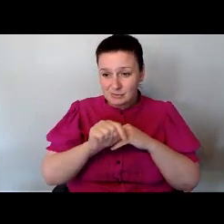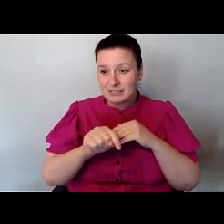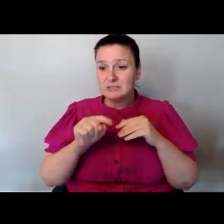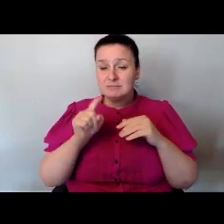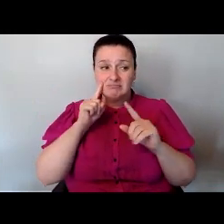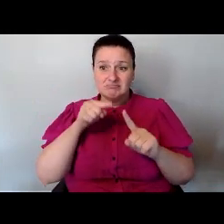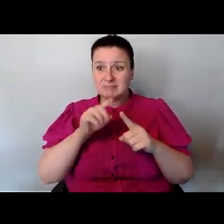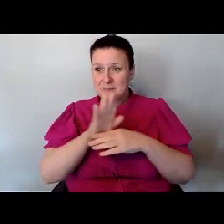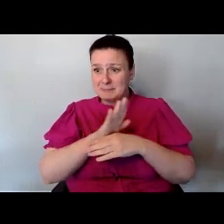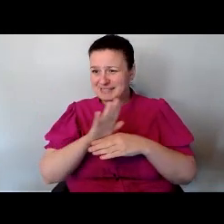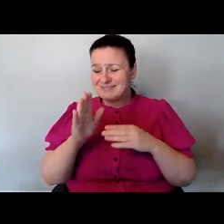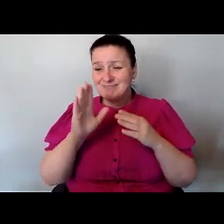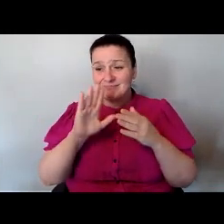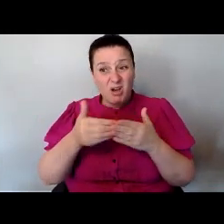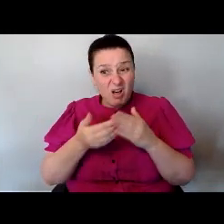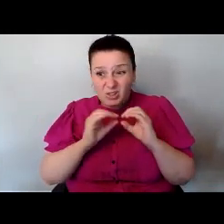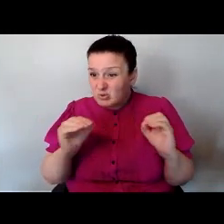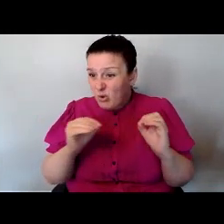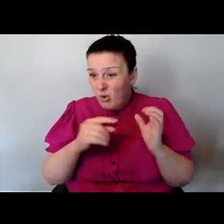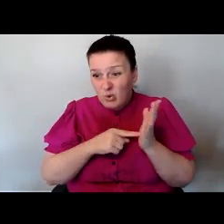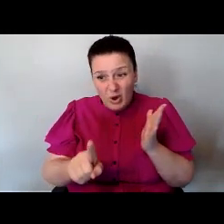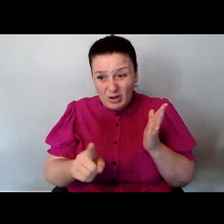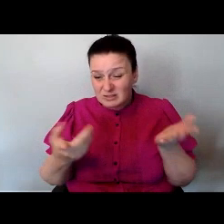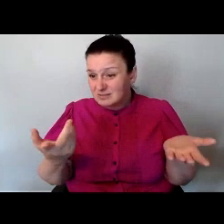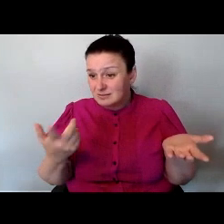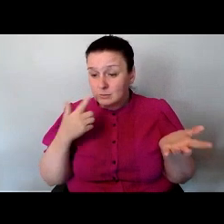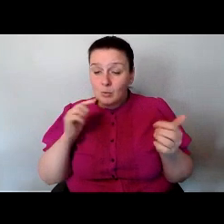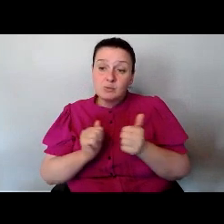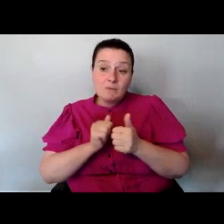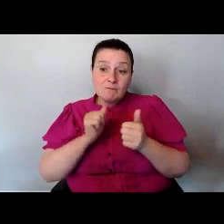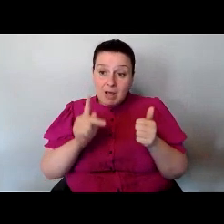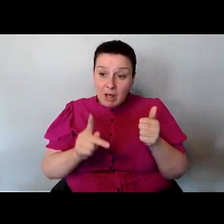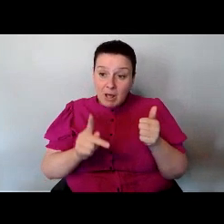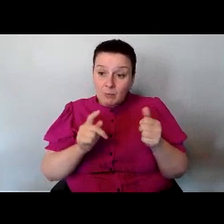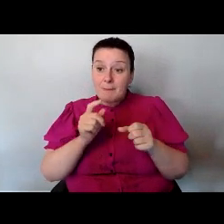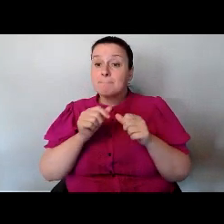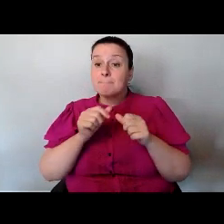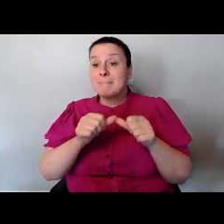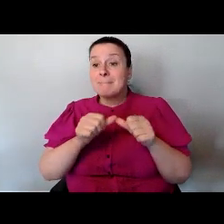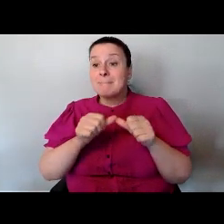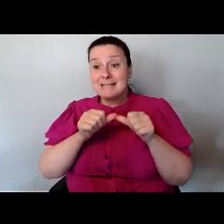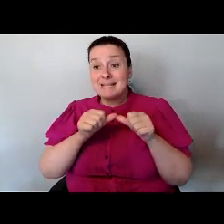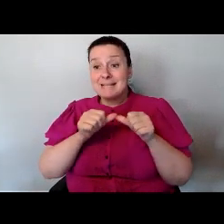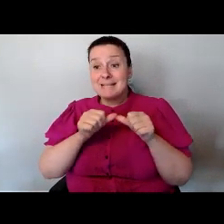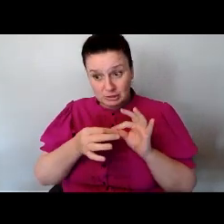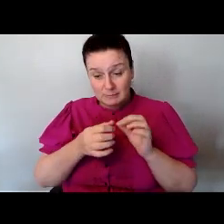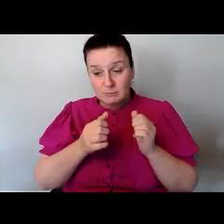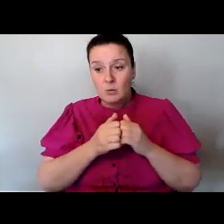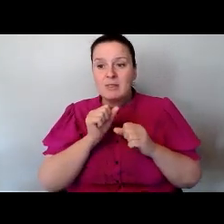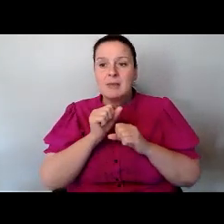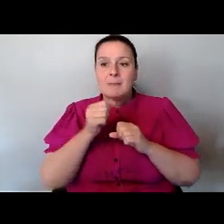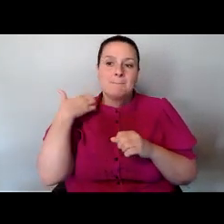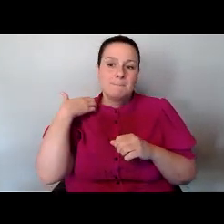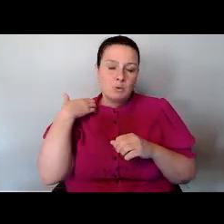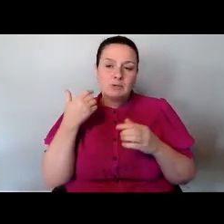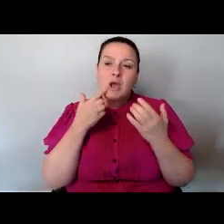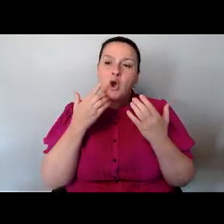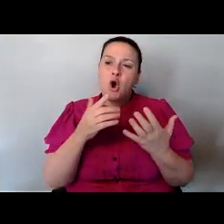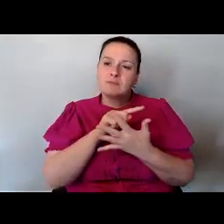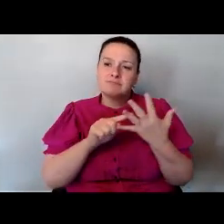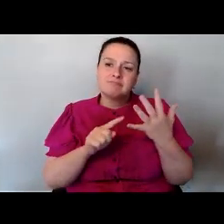all of these at no cost. We want to follow up. We want to maintain relationships with employers by offering these services,